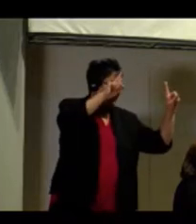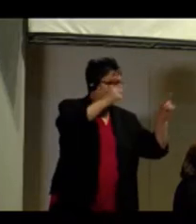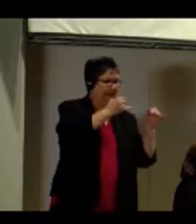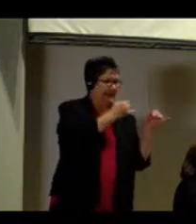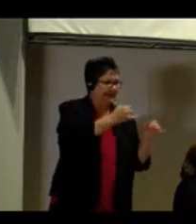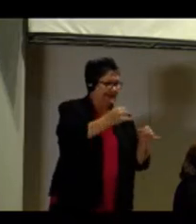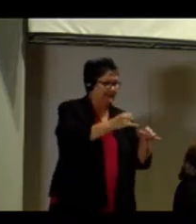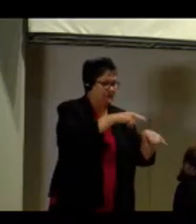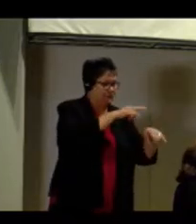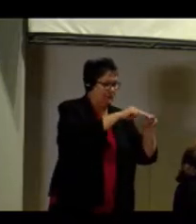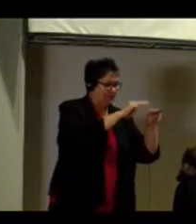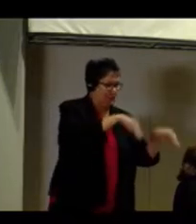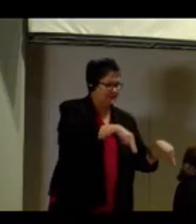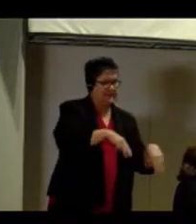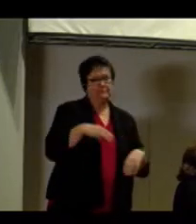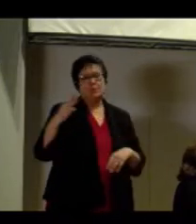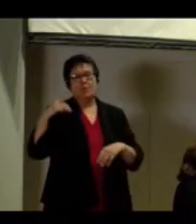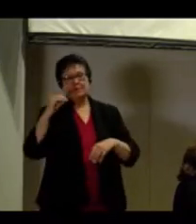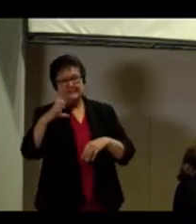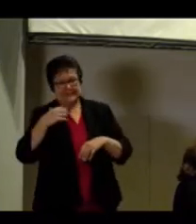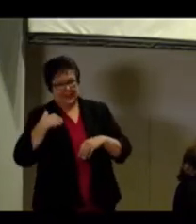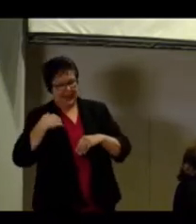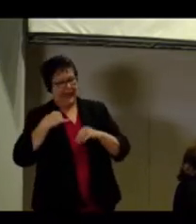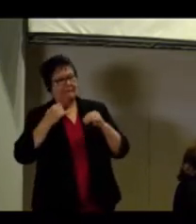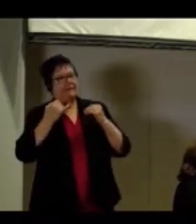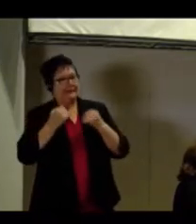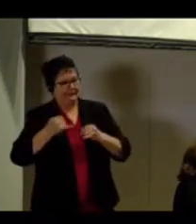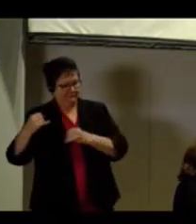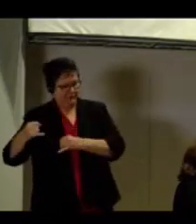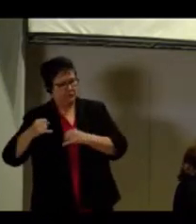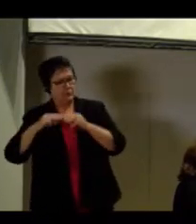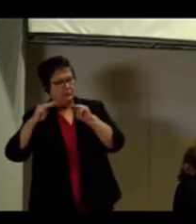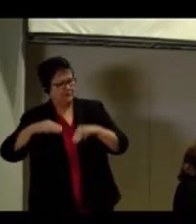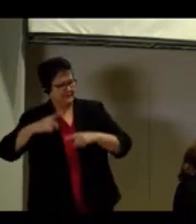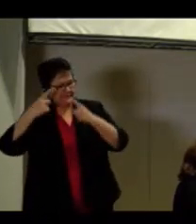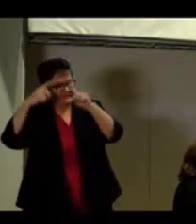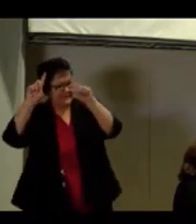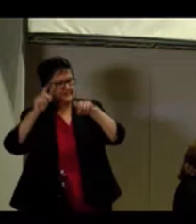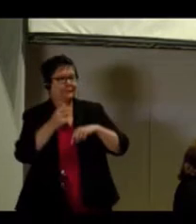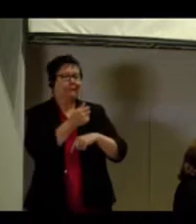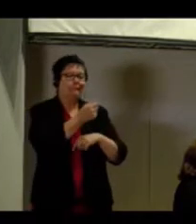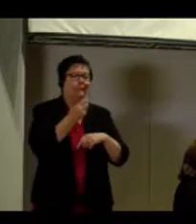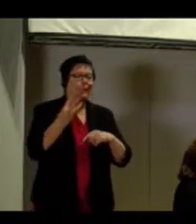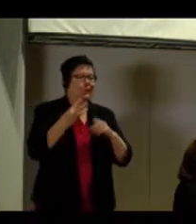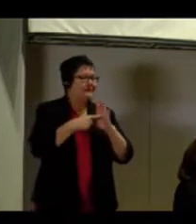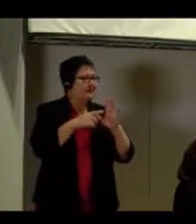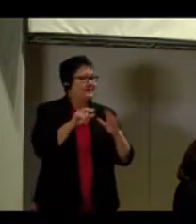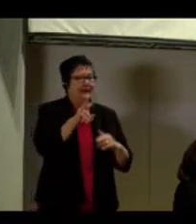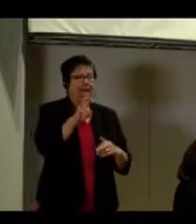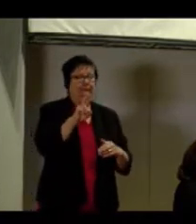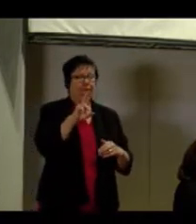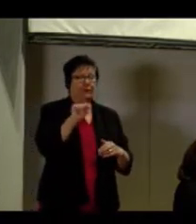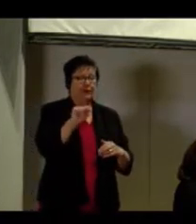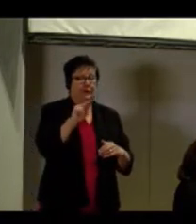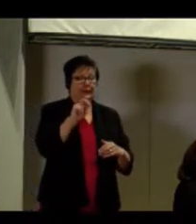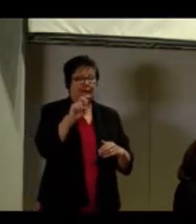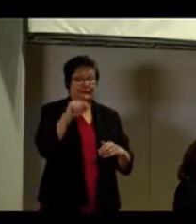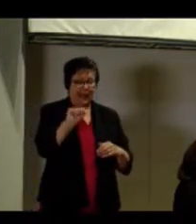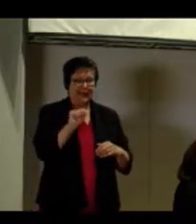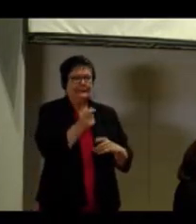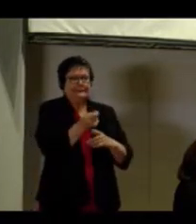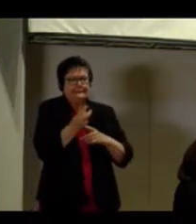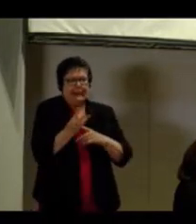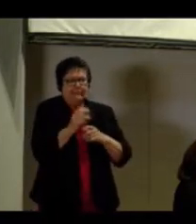individual natural history museums making progress. There's a few examples of, like, VertNet of natural history museums working together.